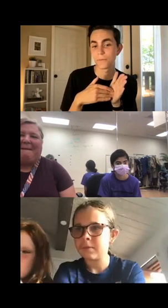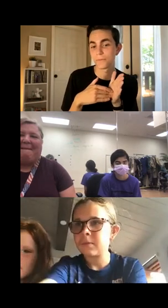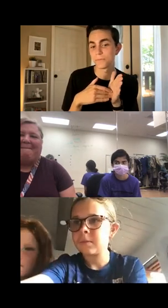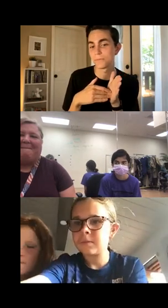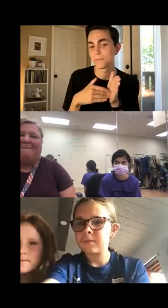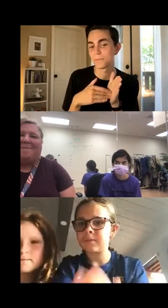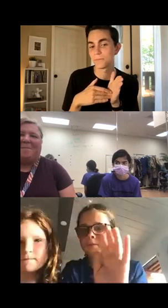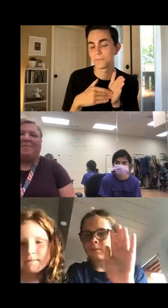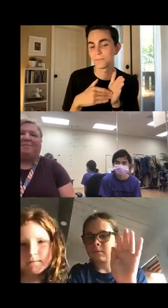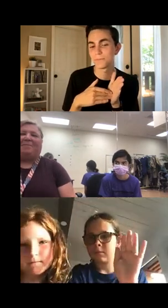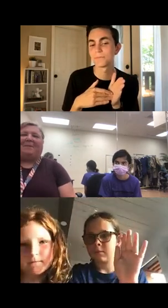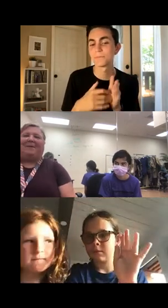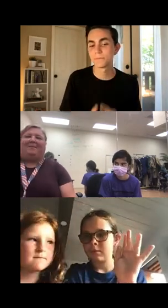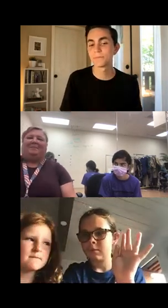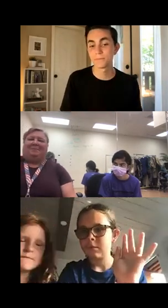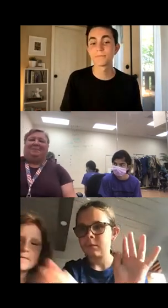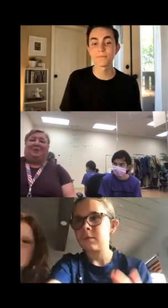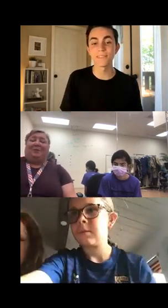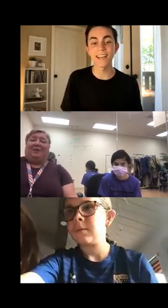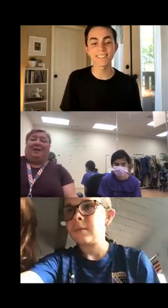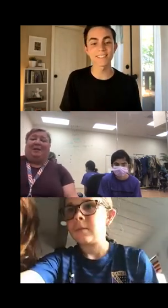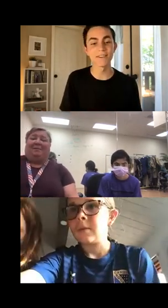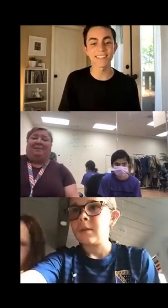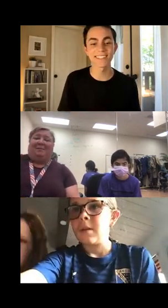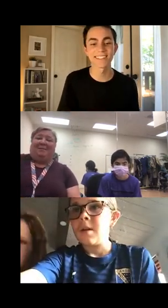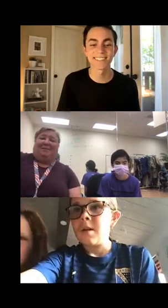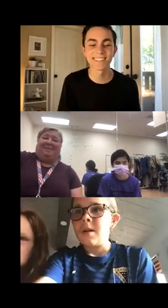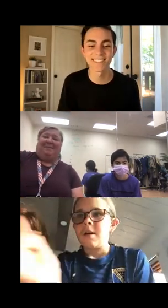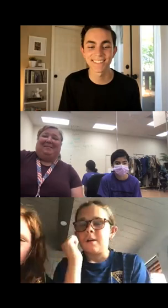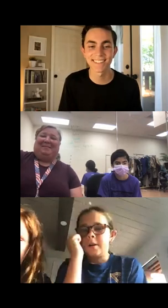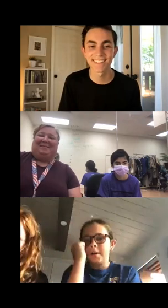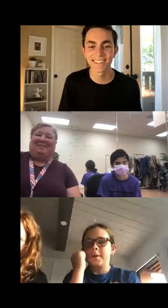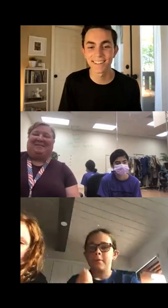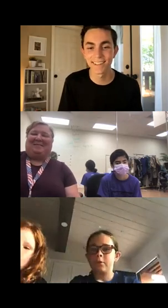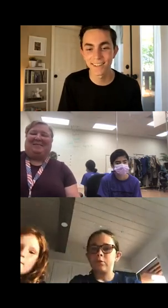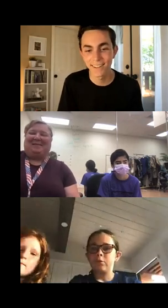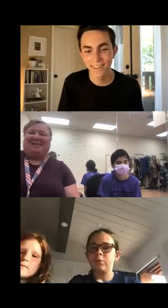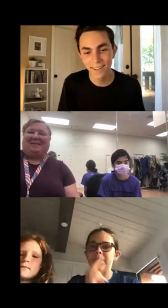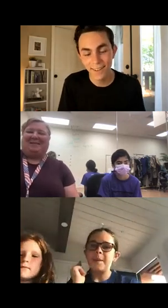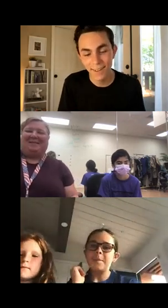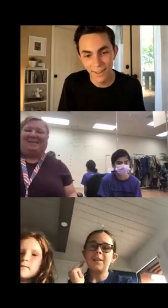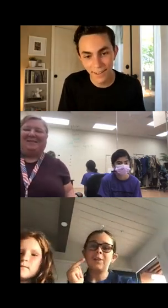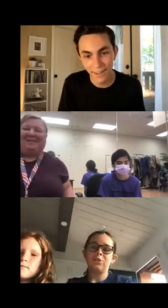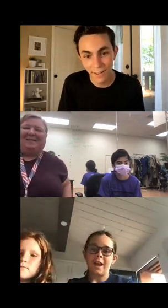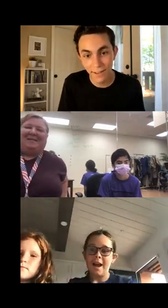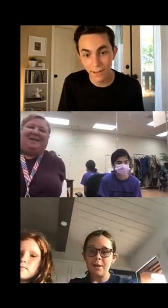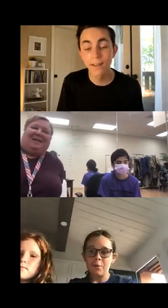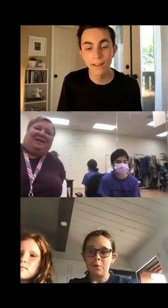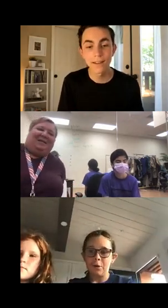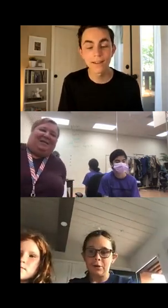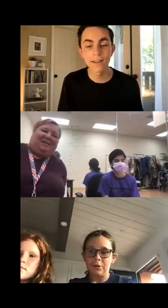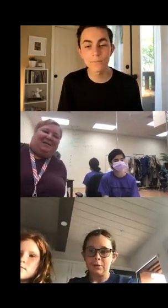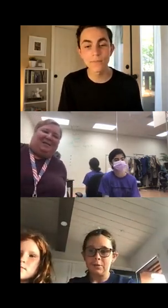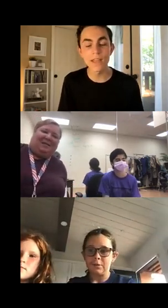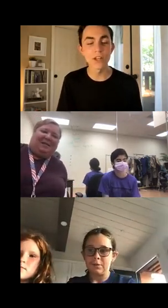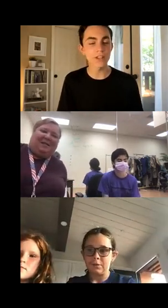Yes, Gwen. So do we type it in the chat